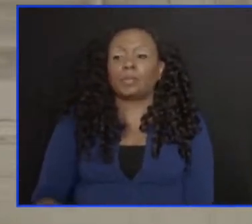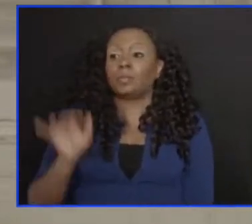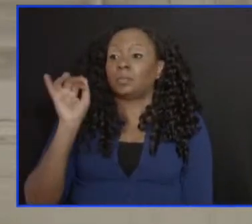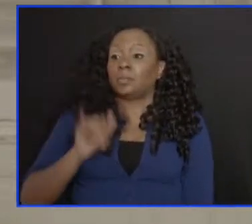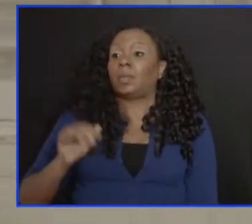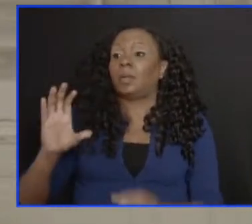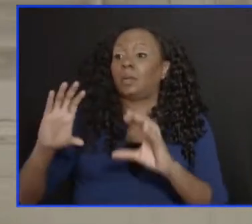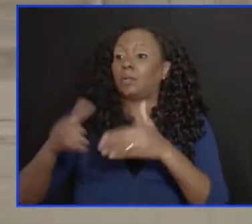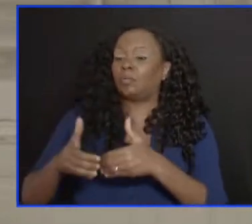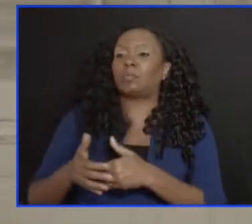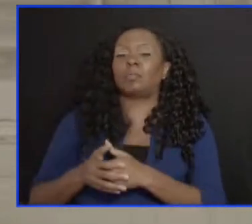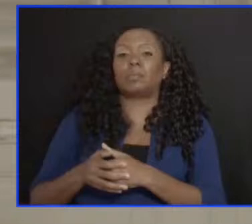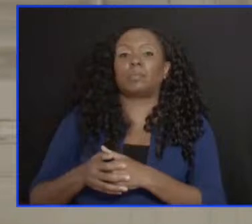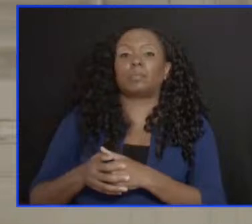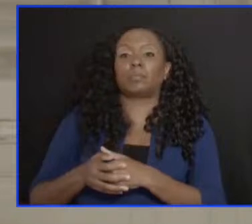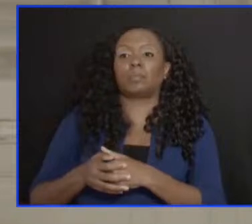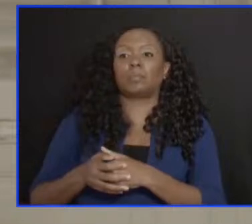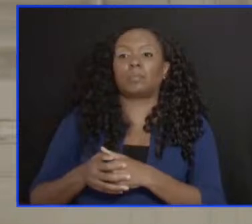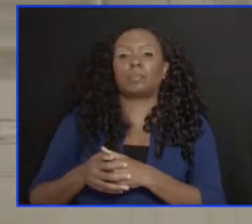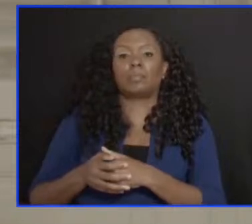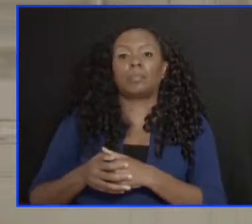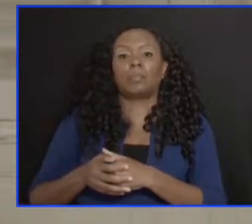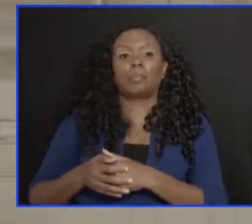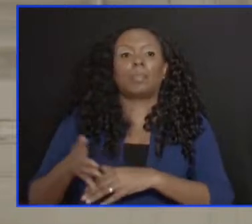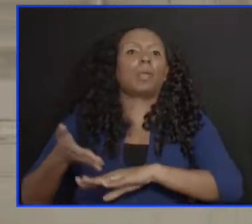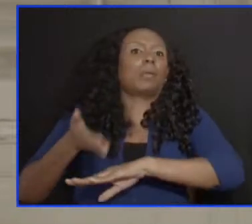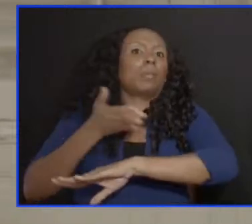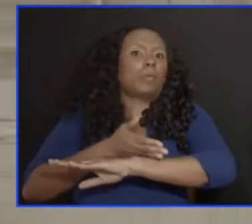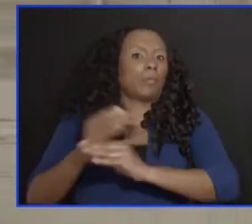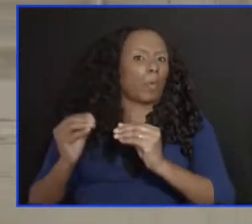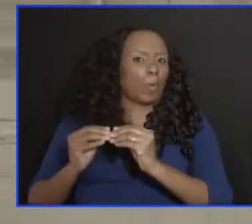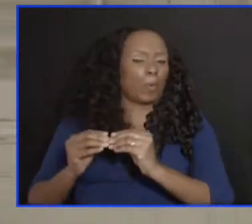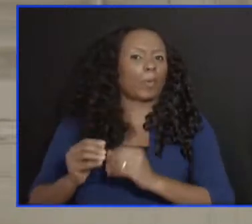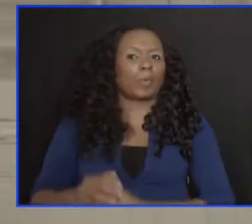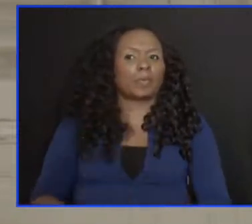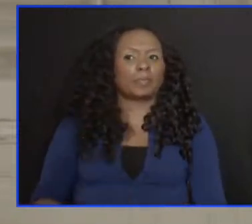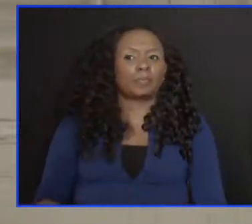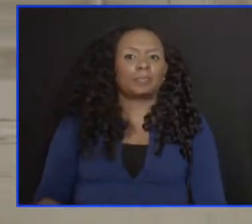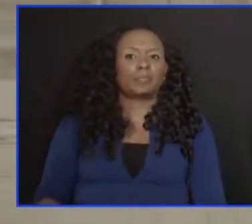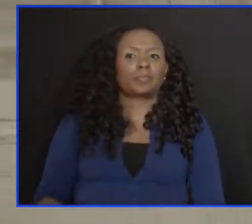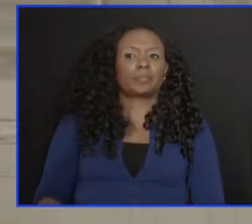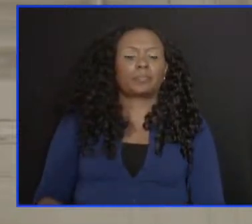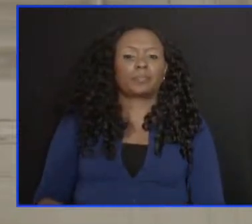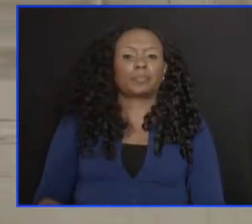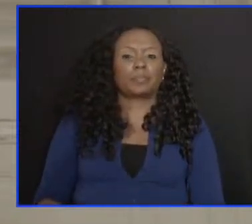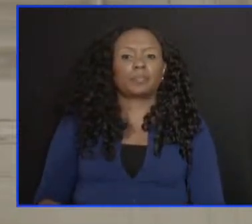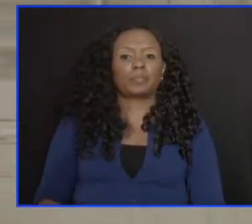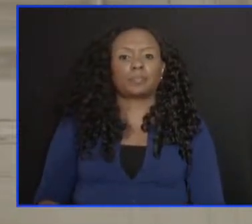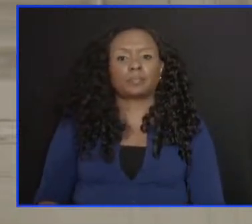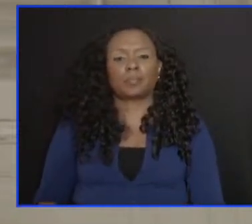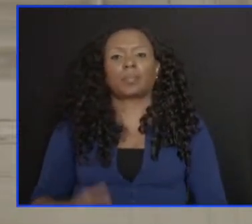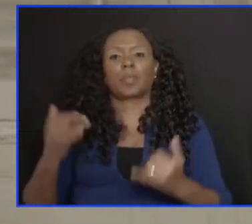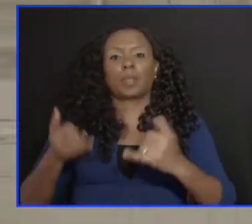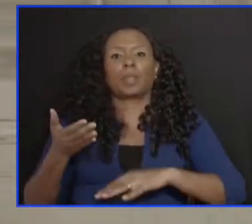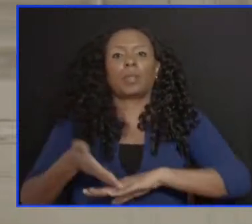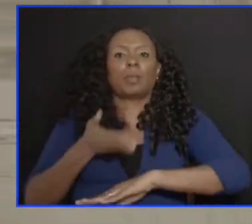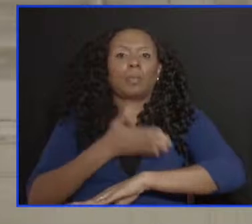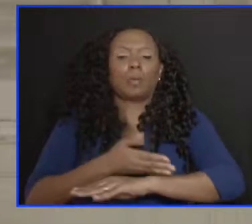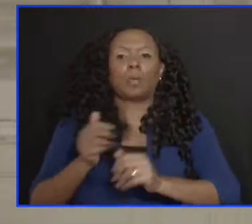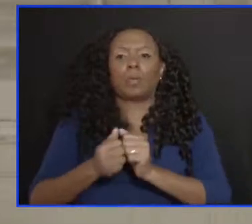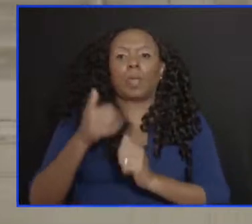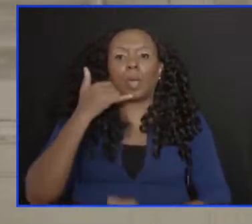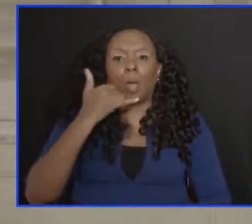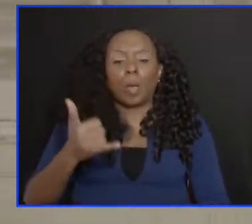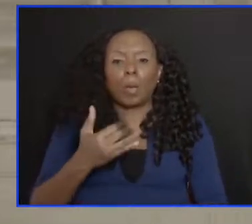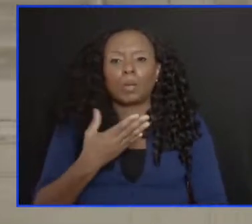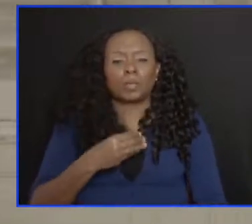mentioned the names of the individuals, actually took it a bit further. So what they actually did now was to improve in terms of calls, in terms of using